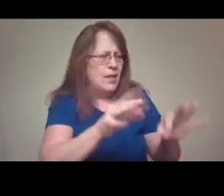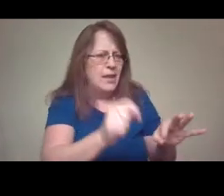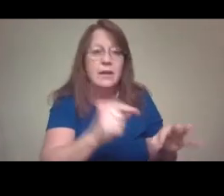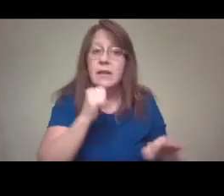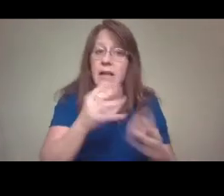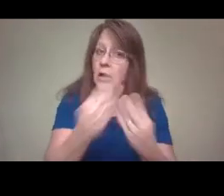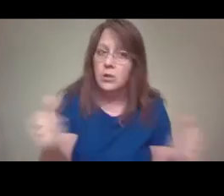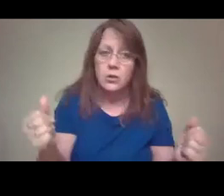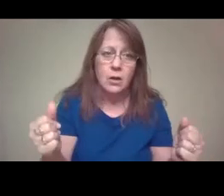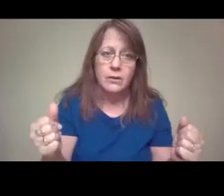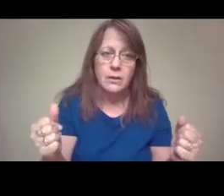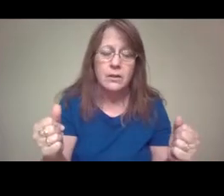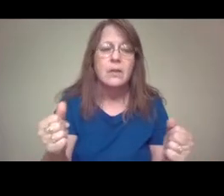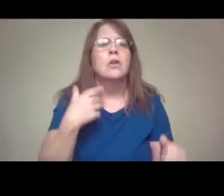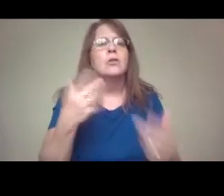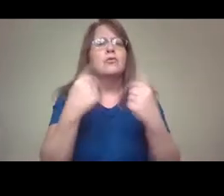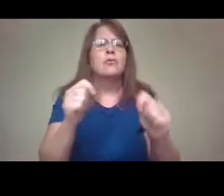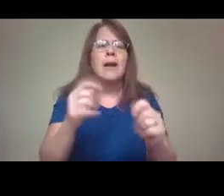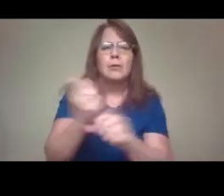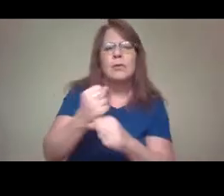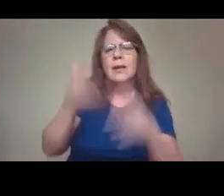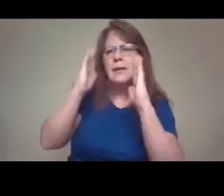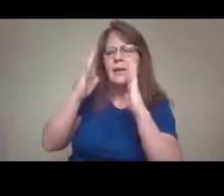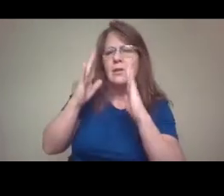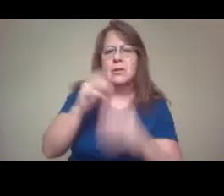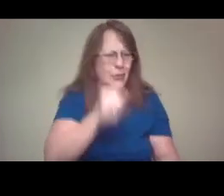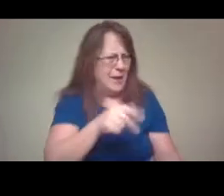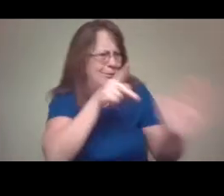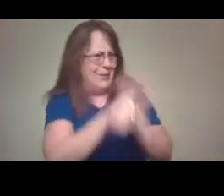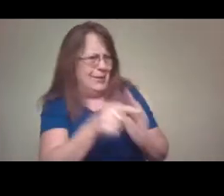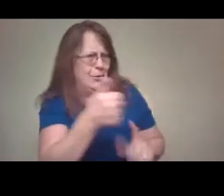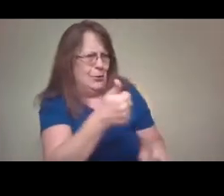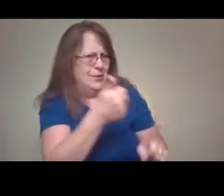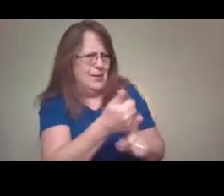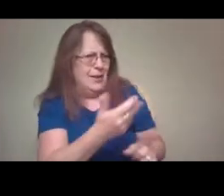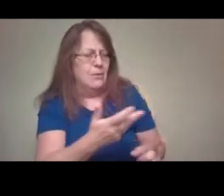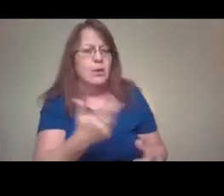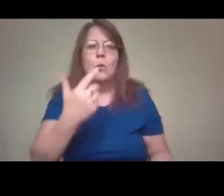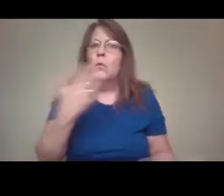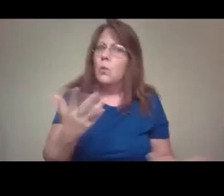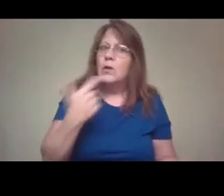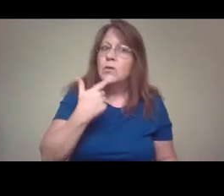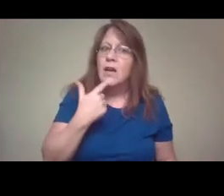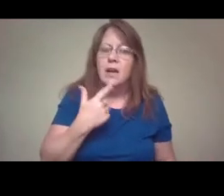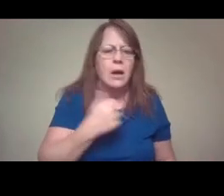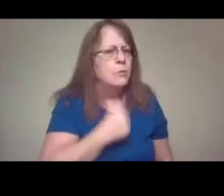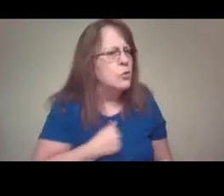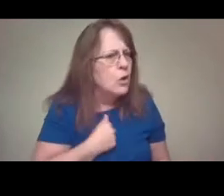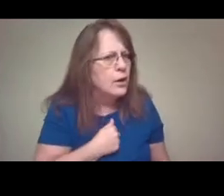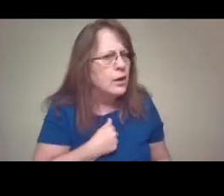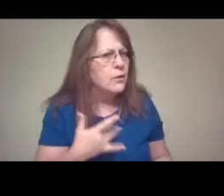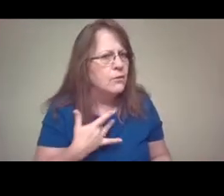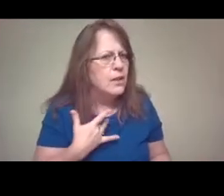You're just trying to get attention. You're not going to kill yourself. What you do say is, I'm sorry you're feeling so bad. How can I